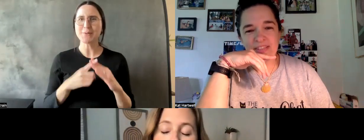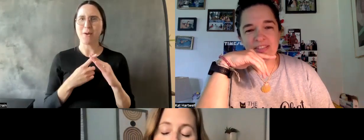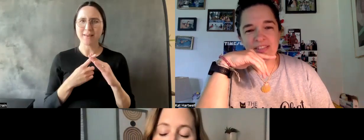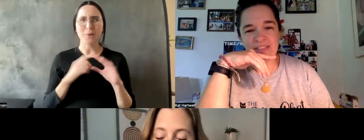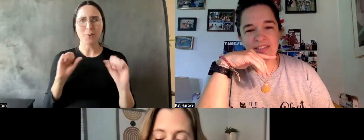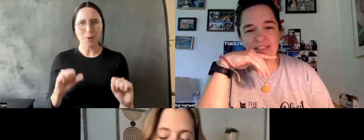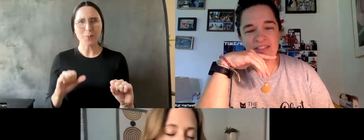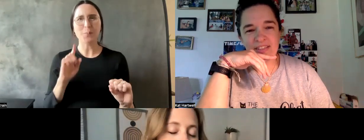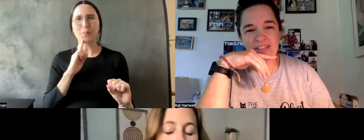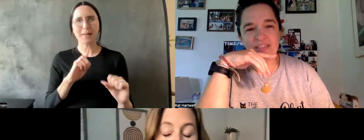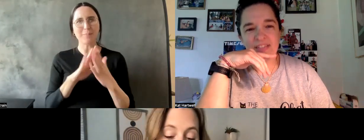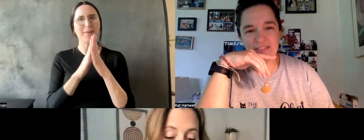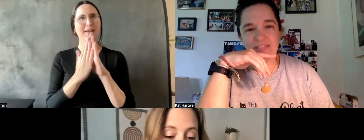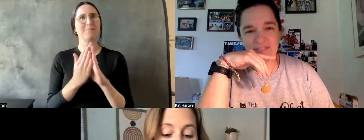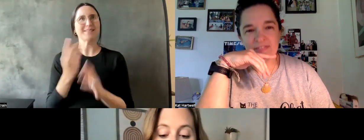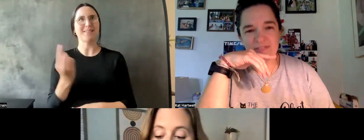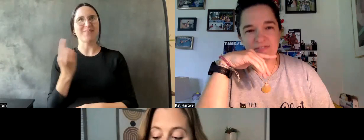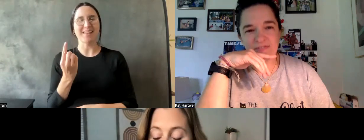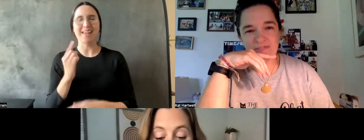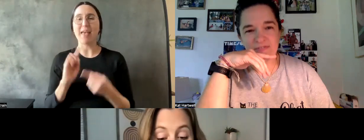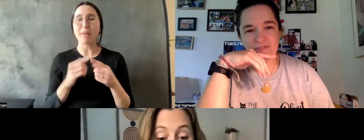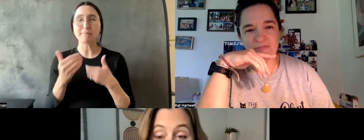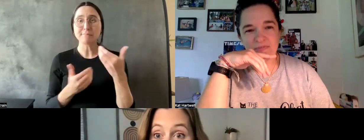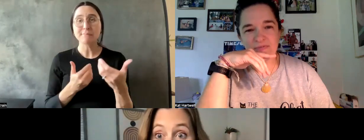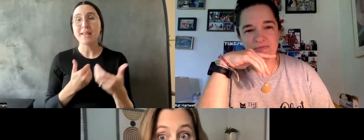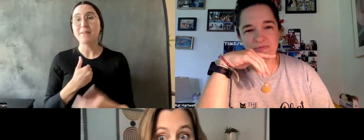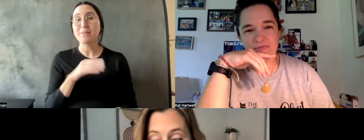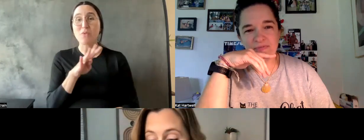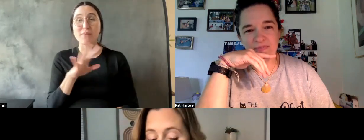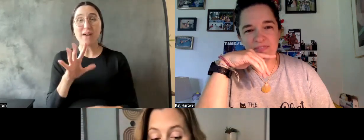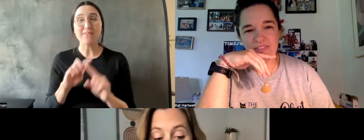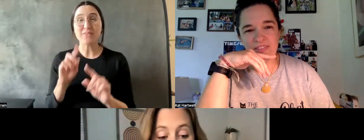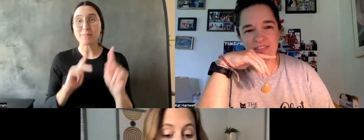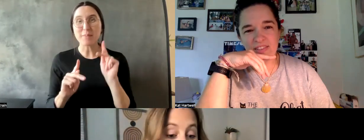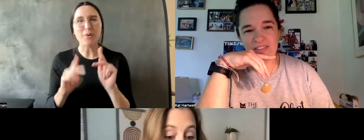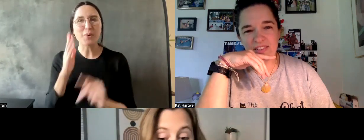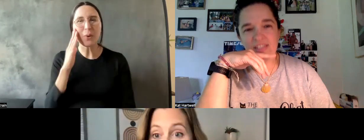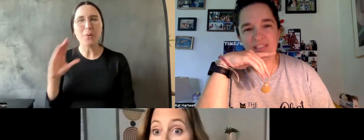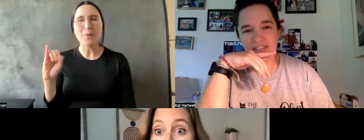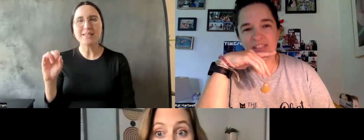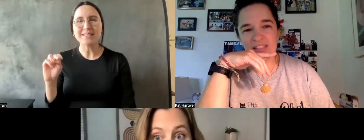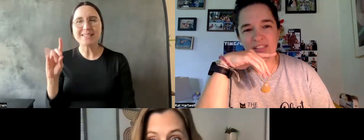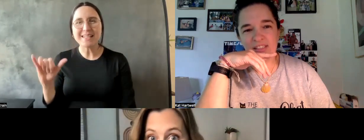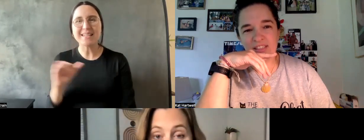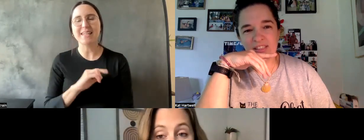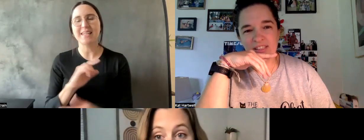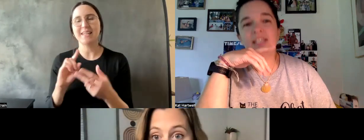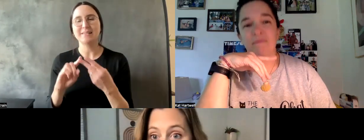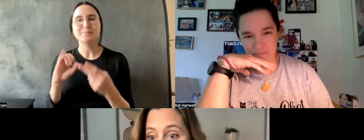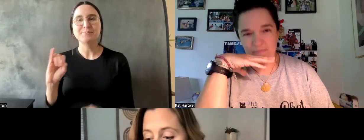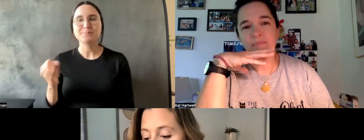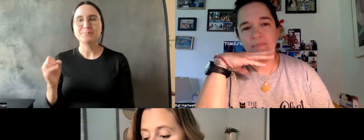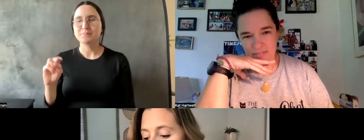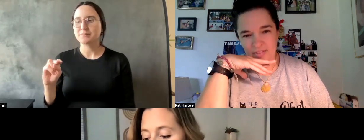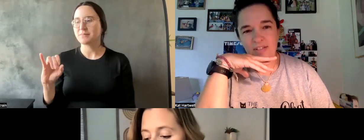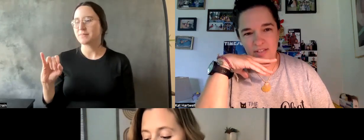I got through my first like 4 or 5, I reached out to Cindy Busby and she got back to me, Jennifer Wigmore, and then she got back